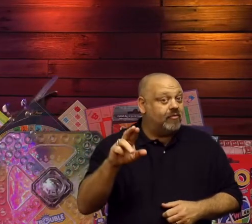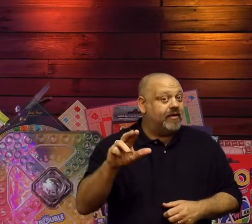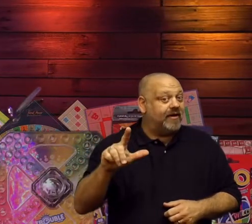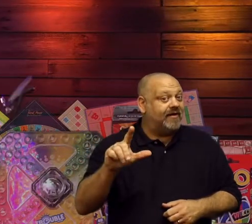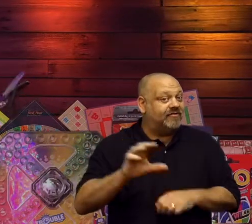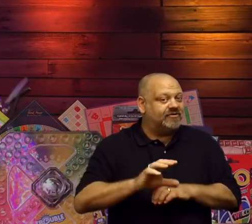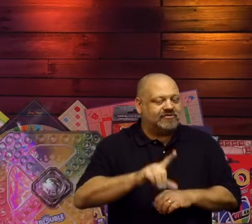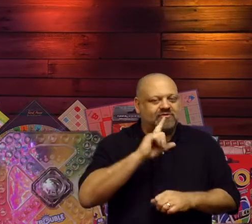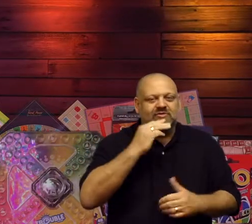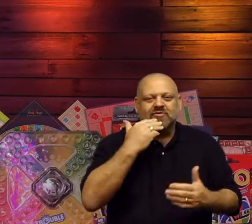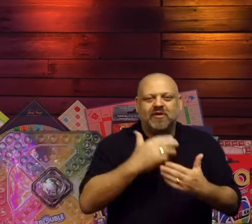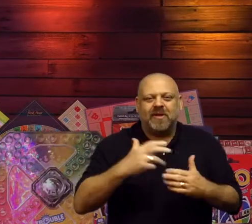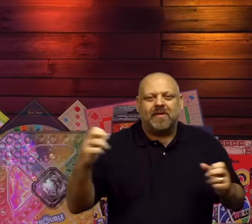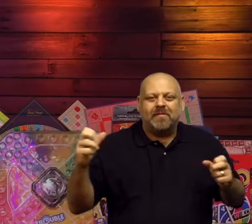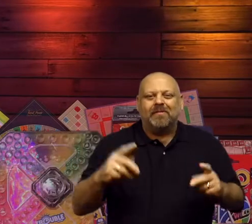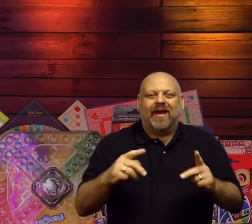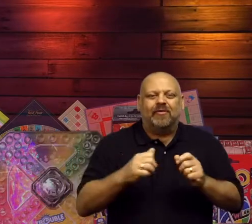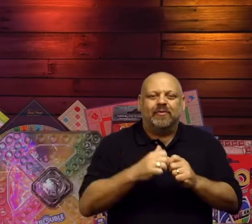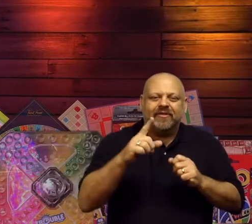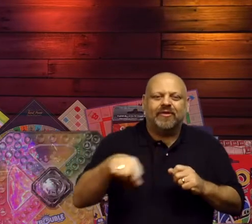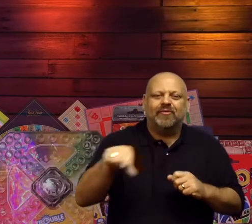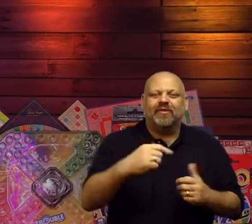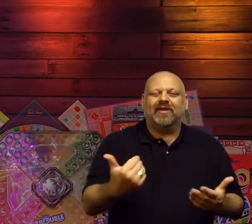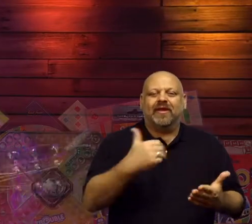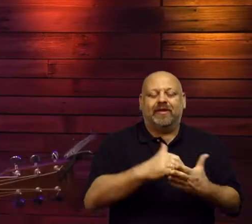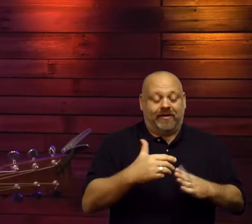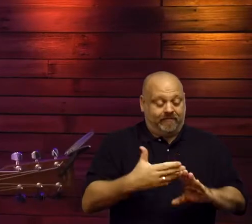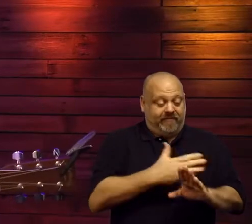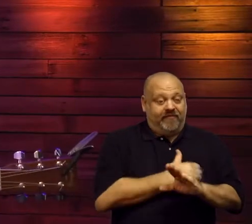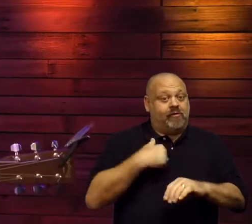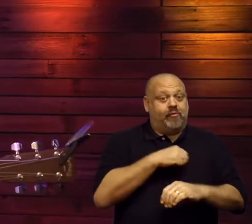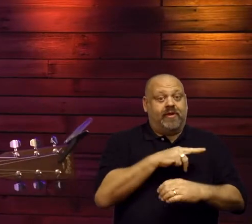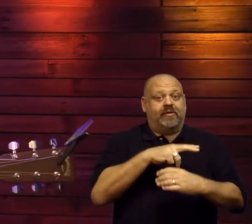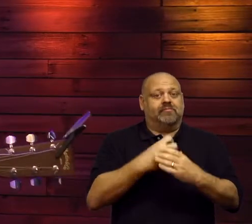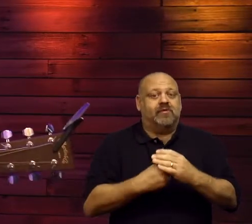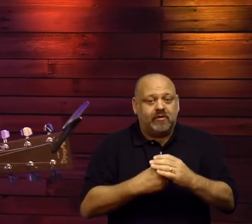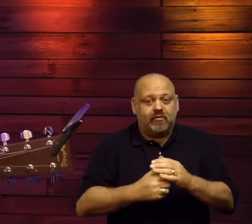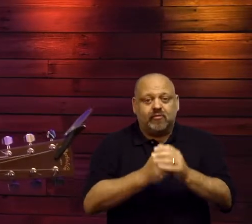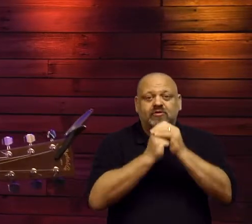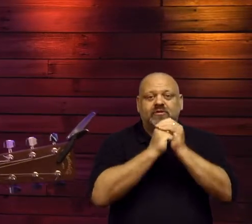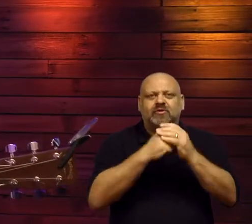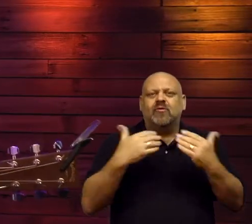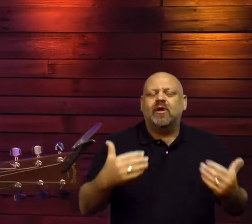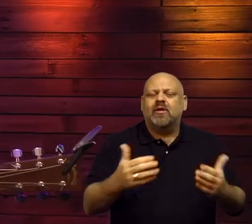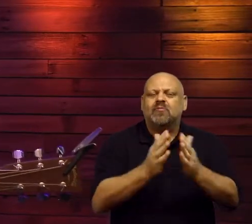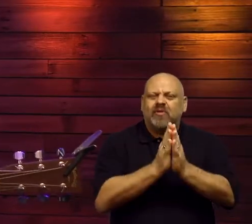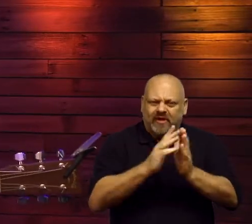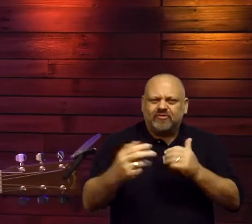Life Church, it is so good to be back with you again. Before we enter into worship, let's just go ahead and pray, and